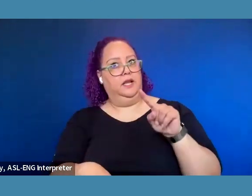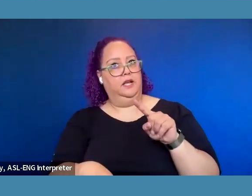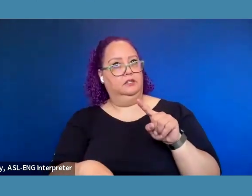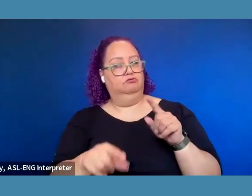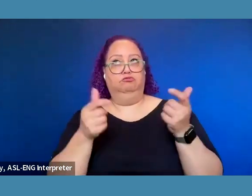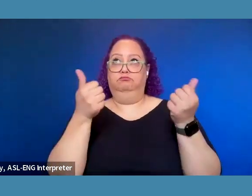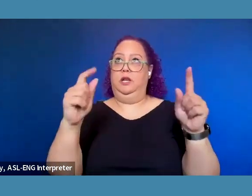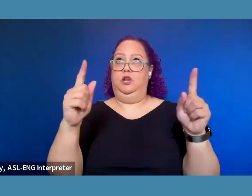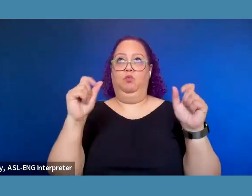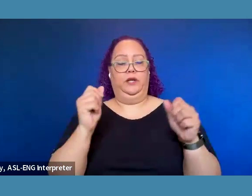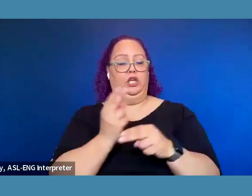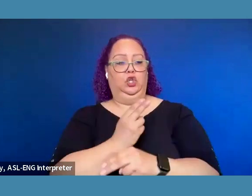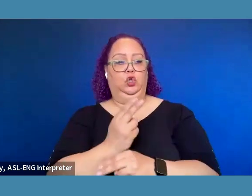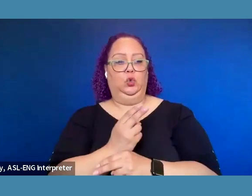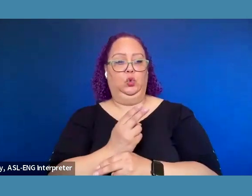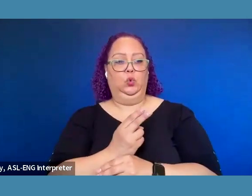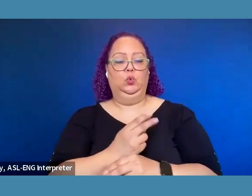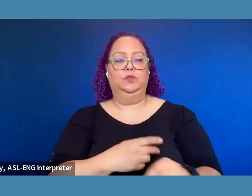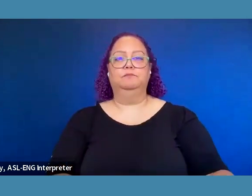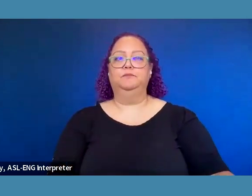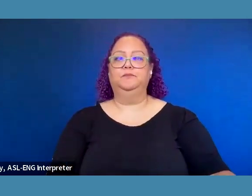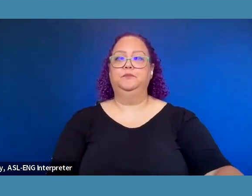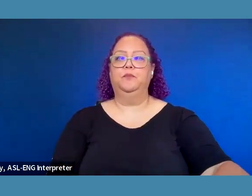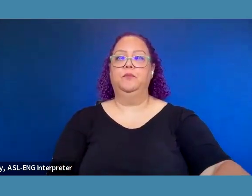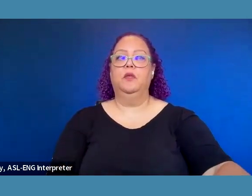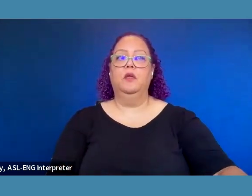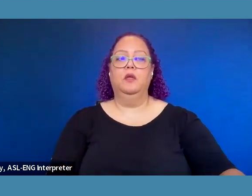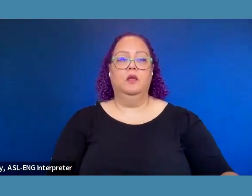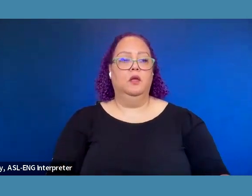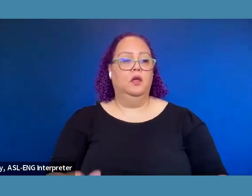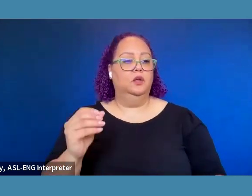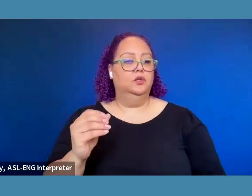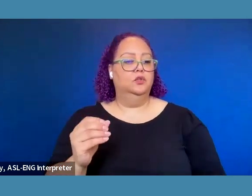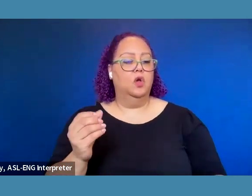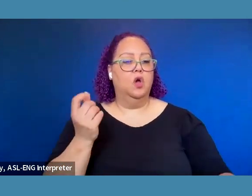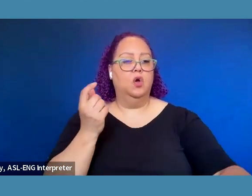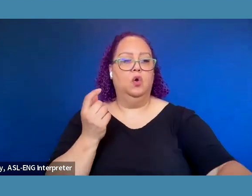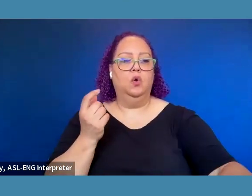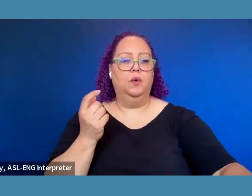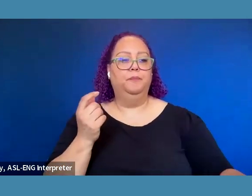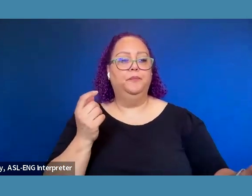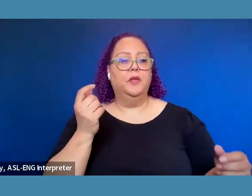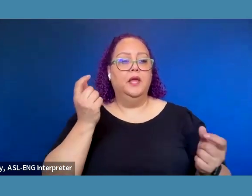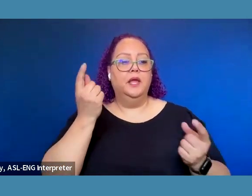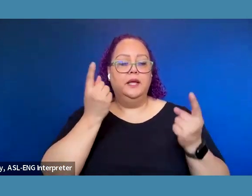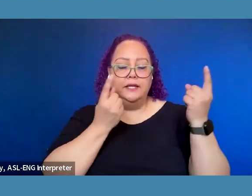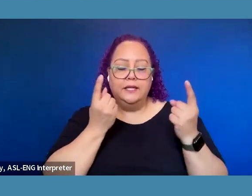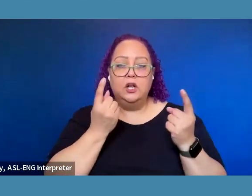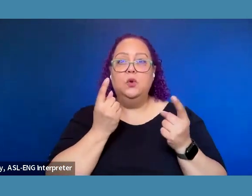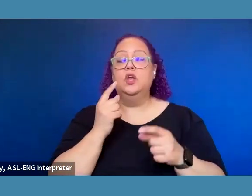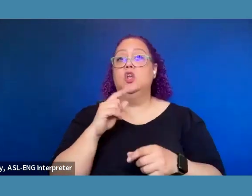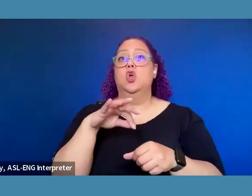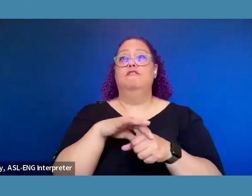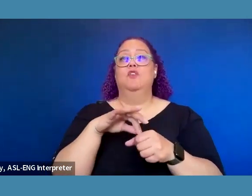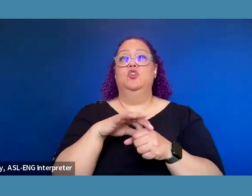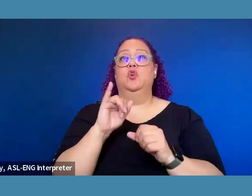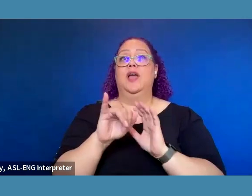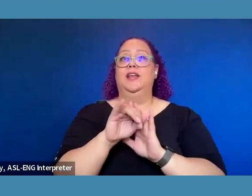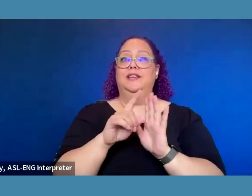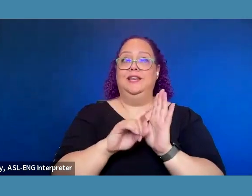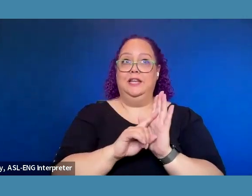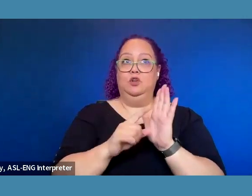So just to go over some voter ID requirements in Florida. Your ID must have your signature on